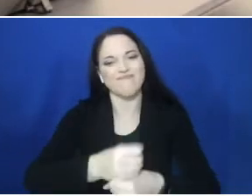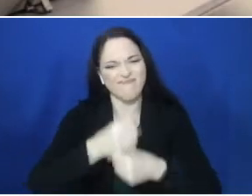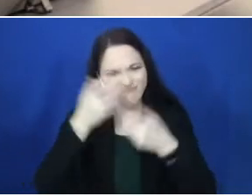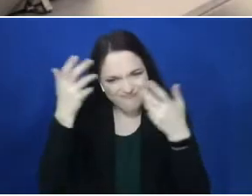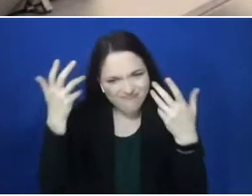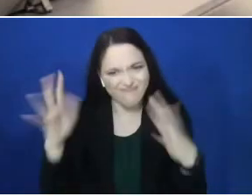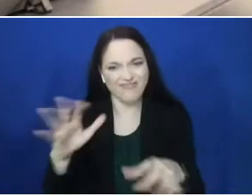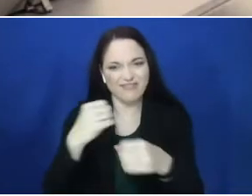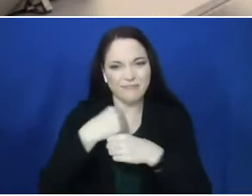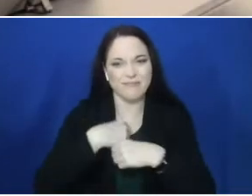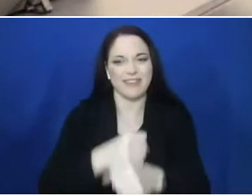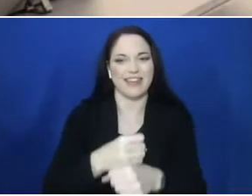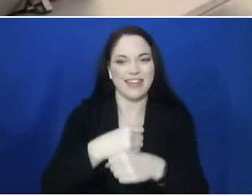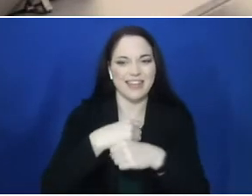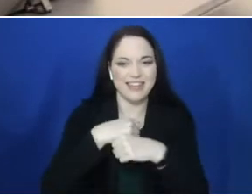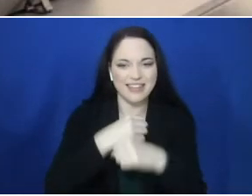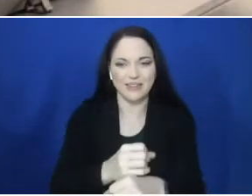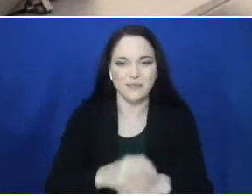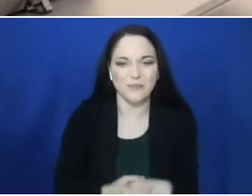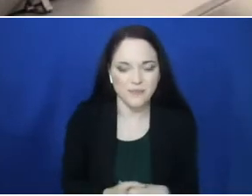has made.